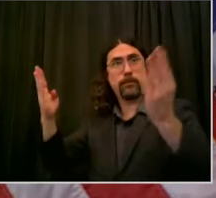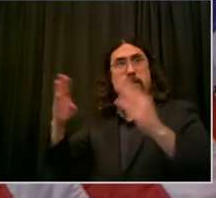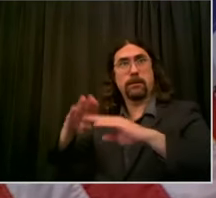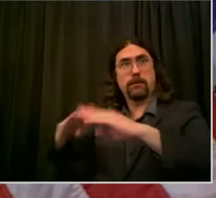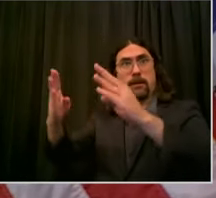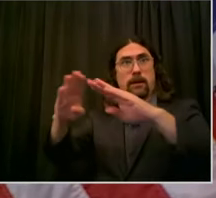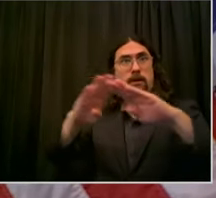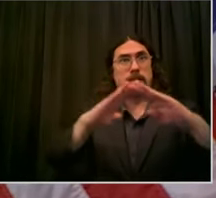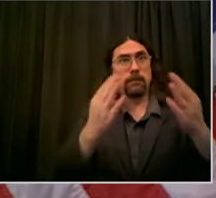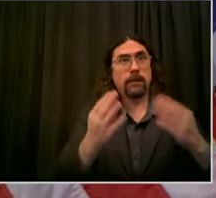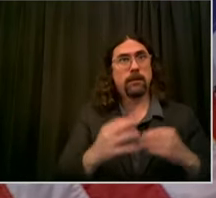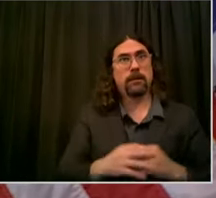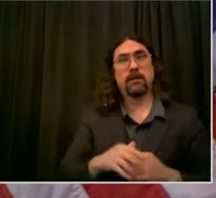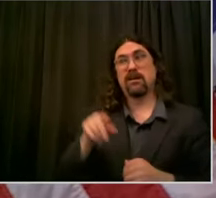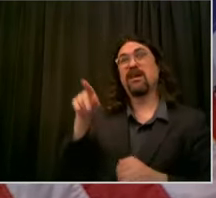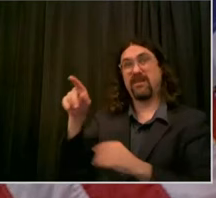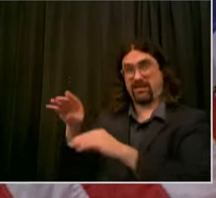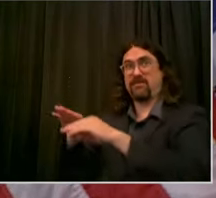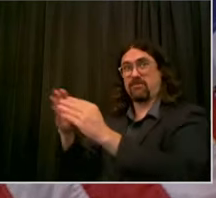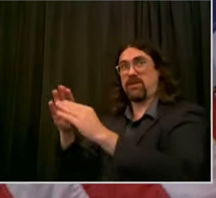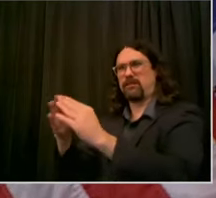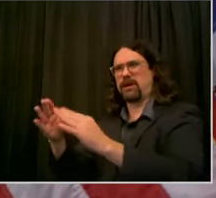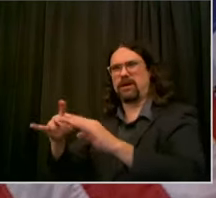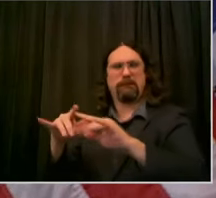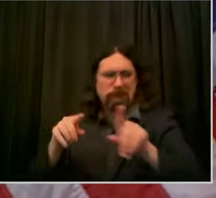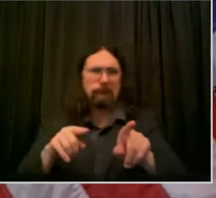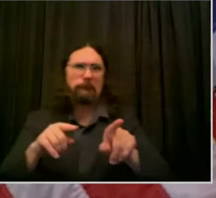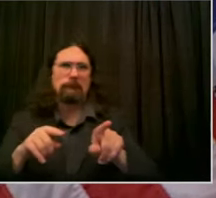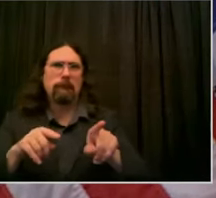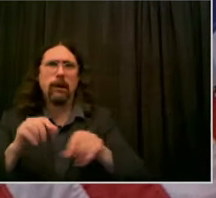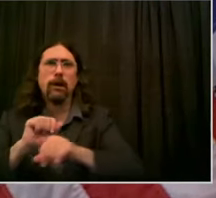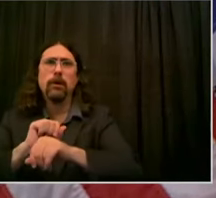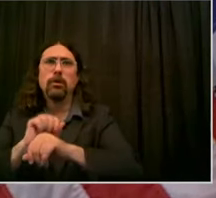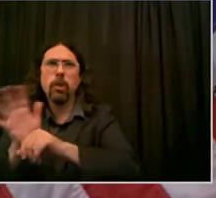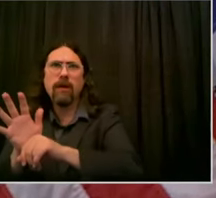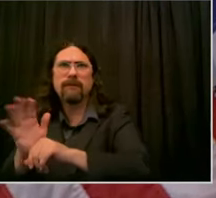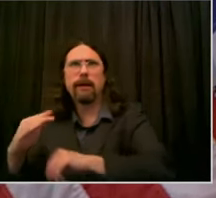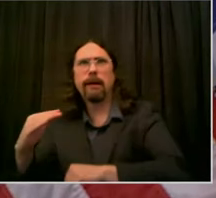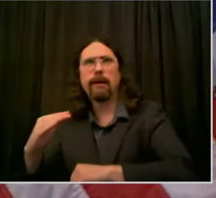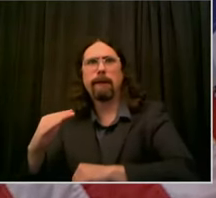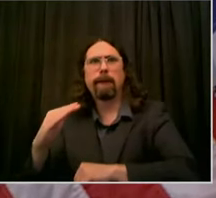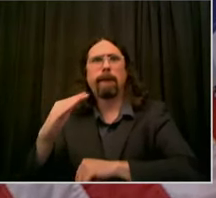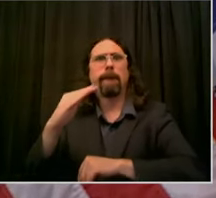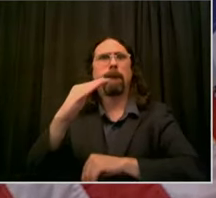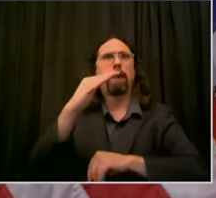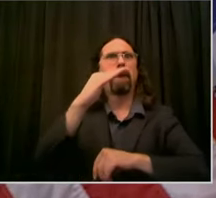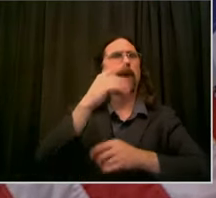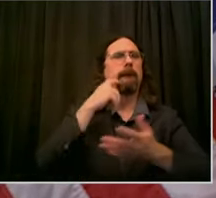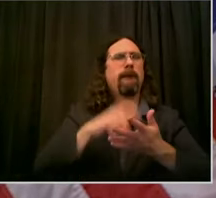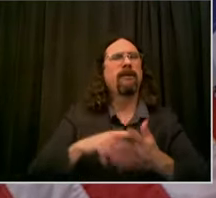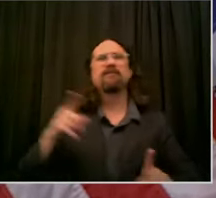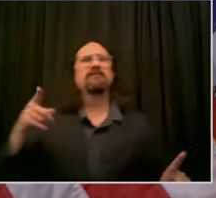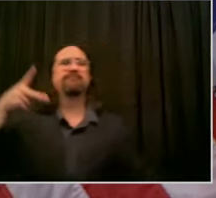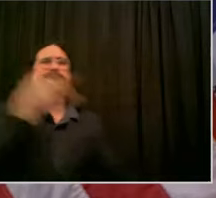you talk about... Rosa, this is, I'm cutting you there, no disrespect. Again, guys, respectfully,